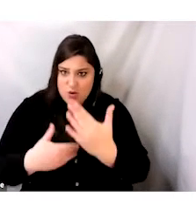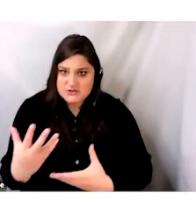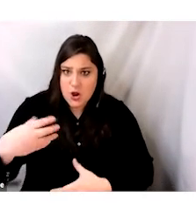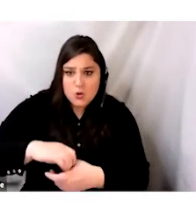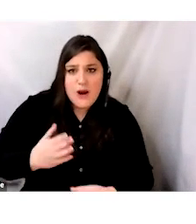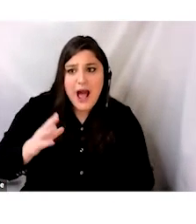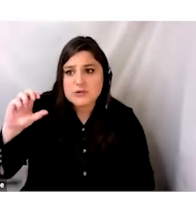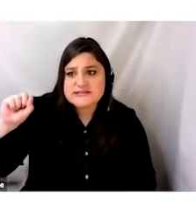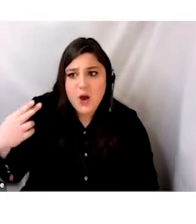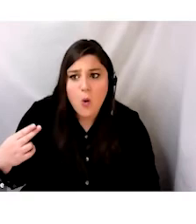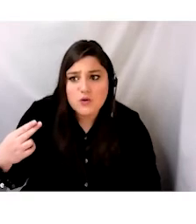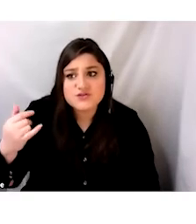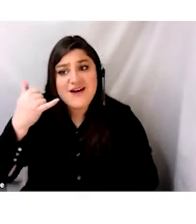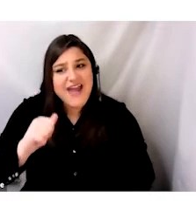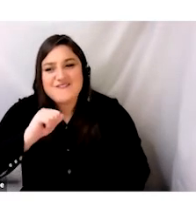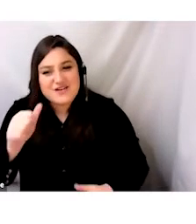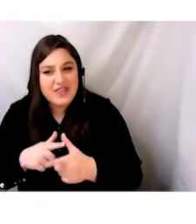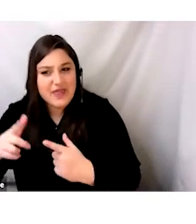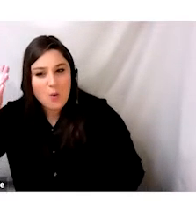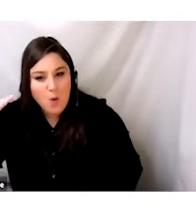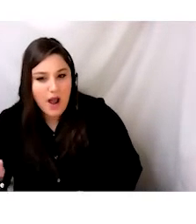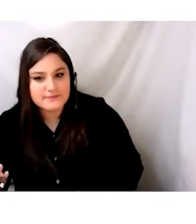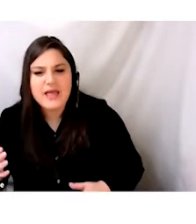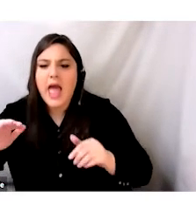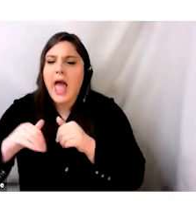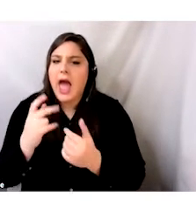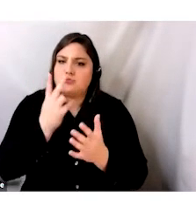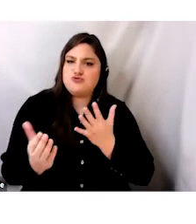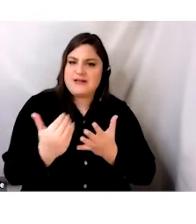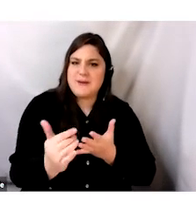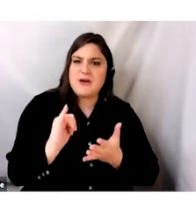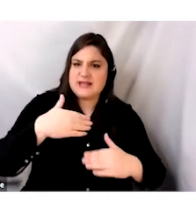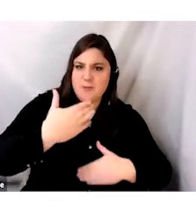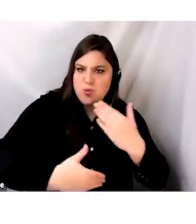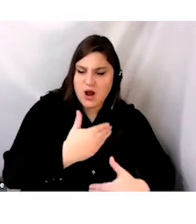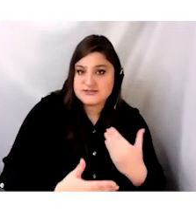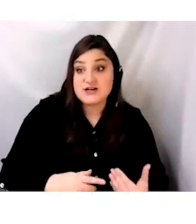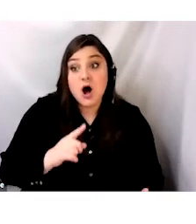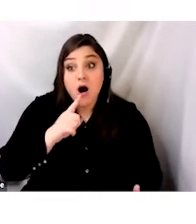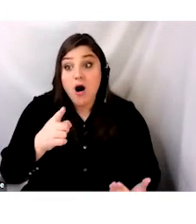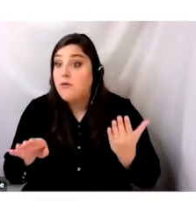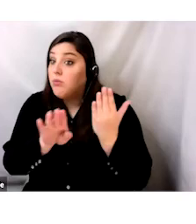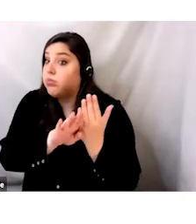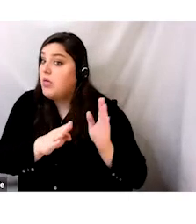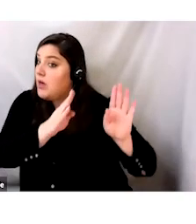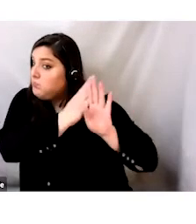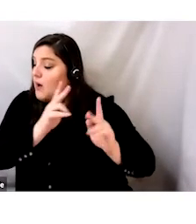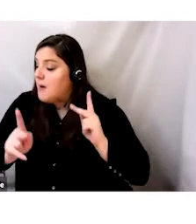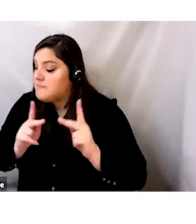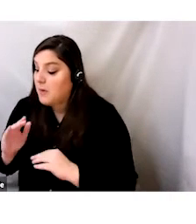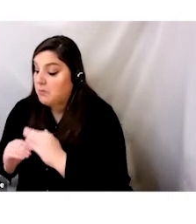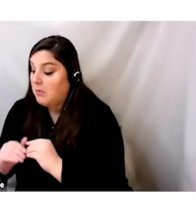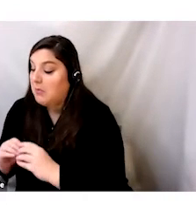not? How transparent is the prototyping process? Are you prototyping behind closed door as opposed to actually